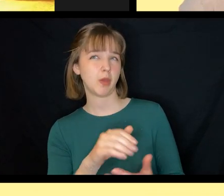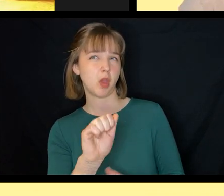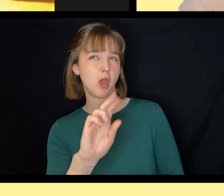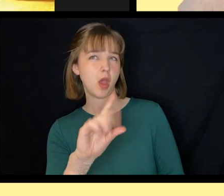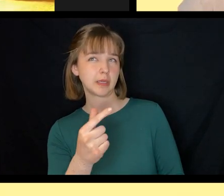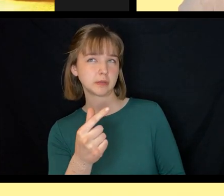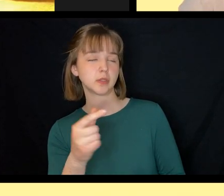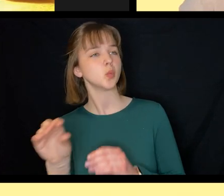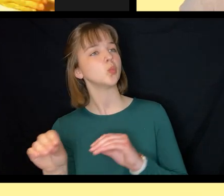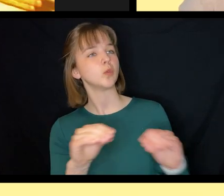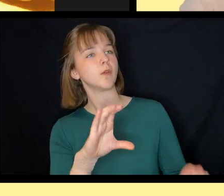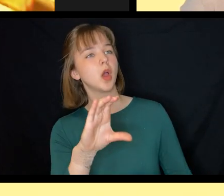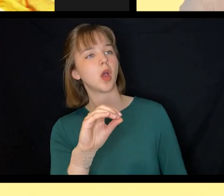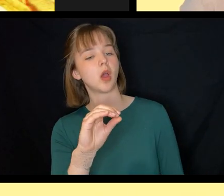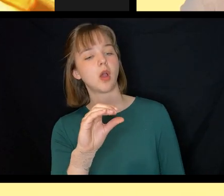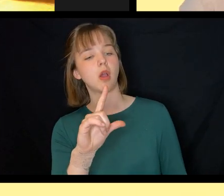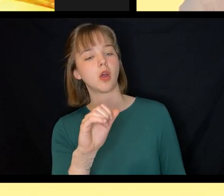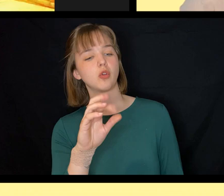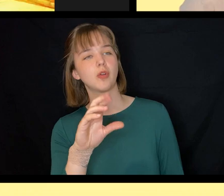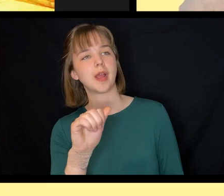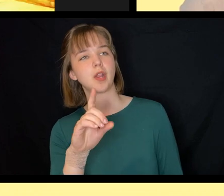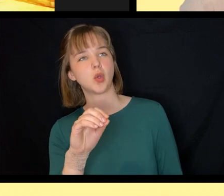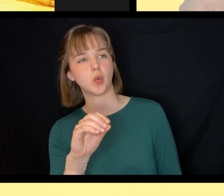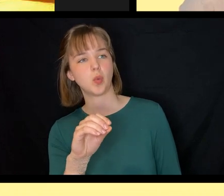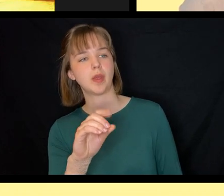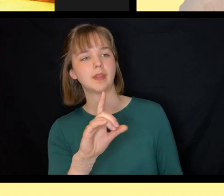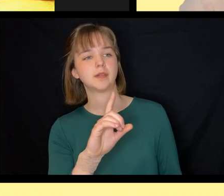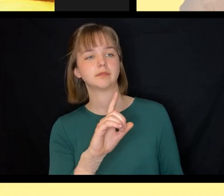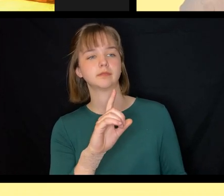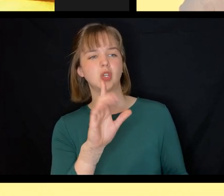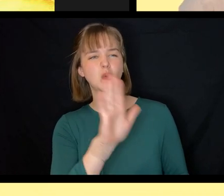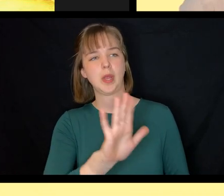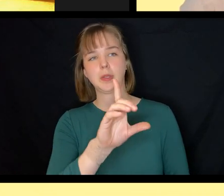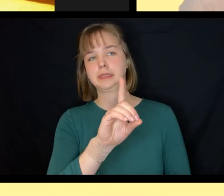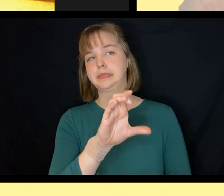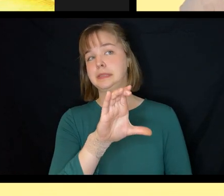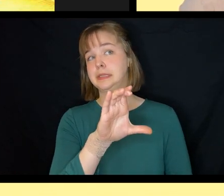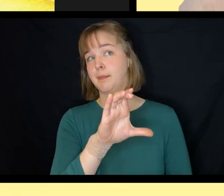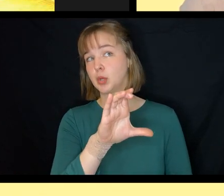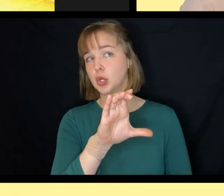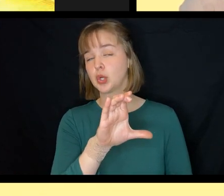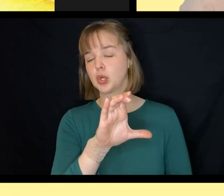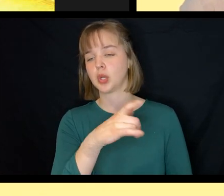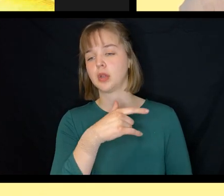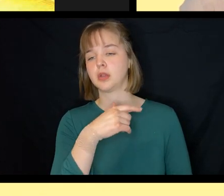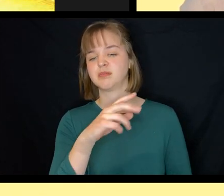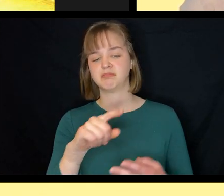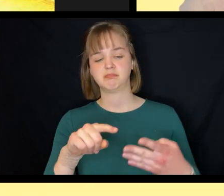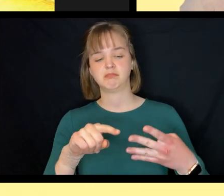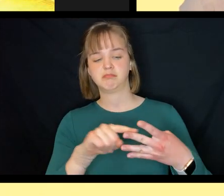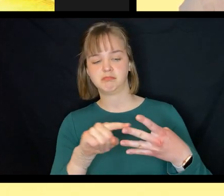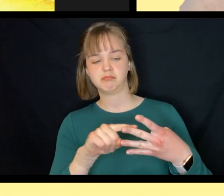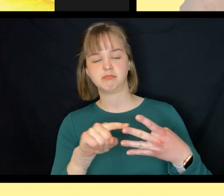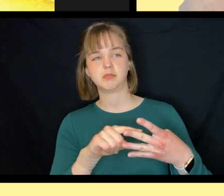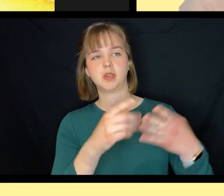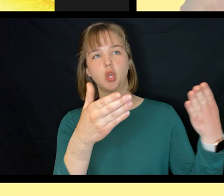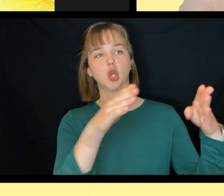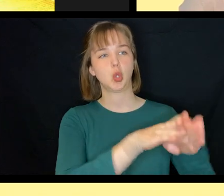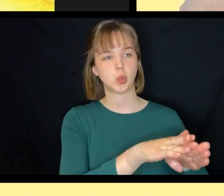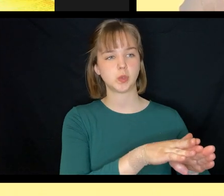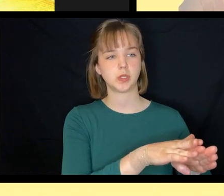middle of August. And I was there until basically winter break. And then they shut down like the second week of December.